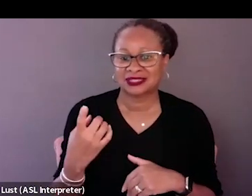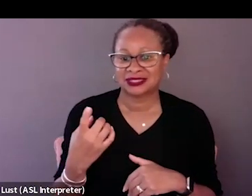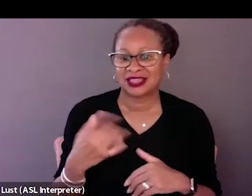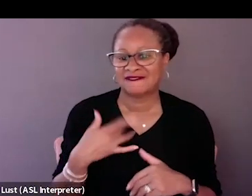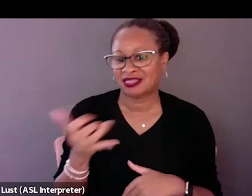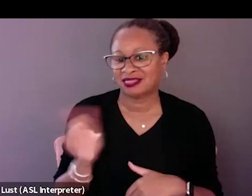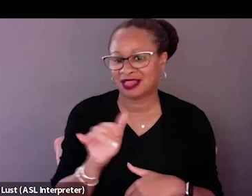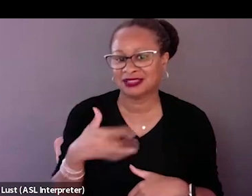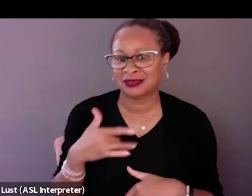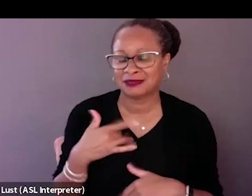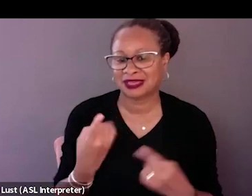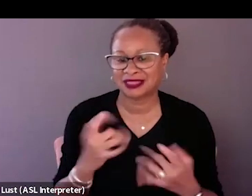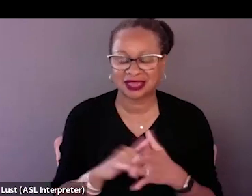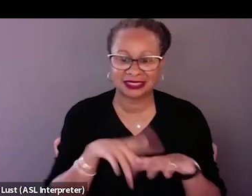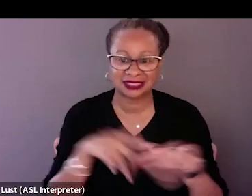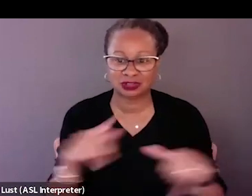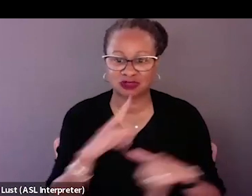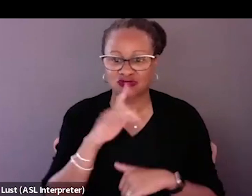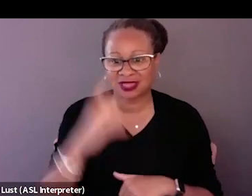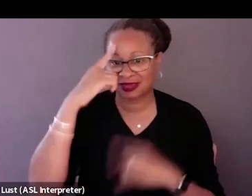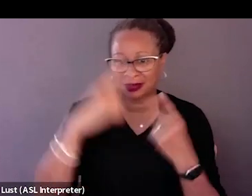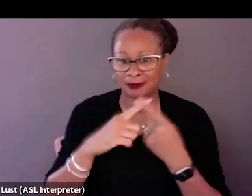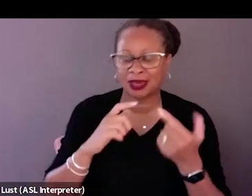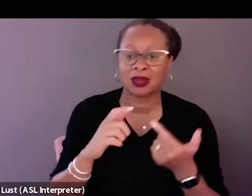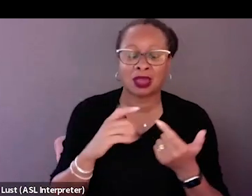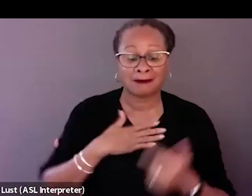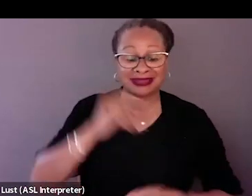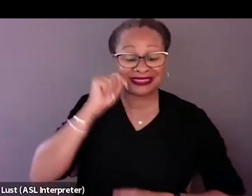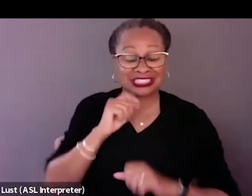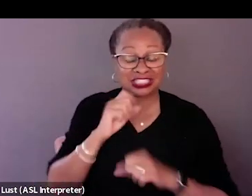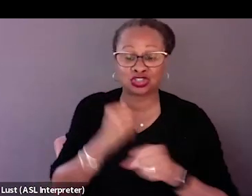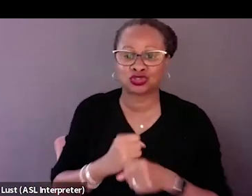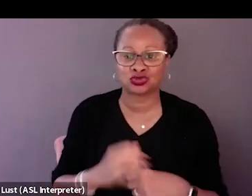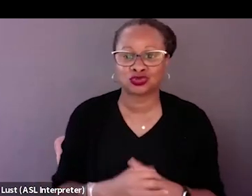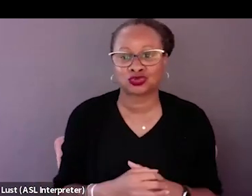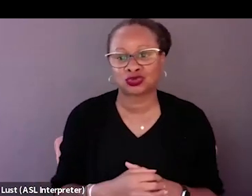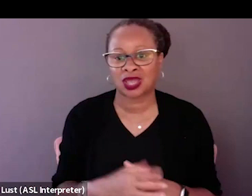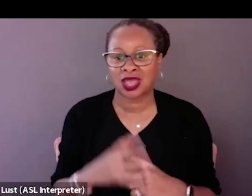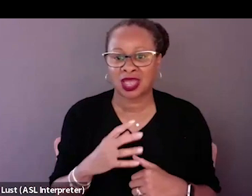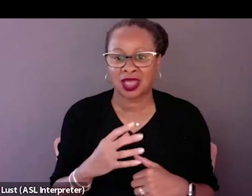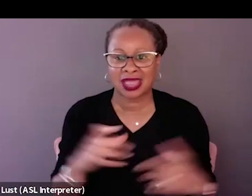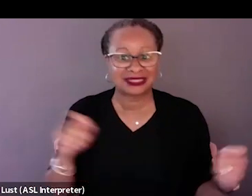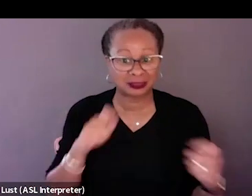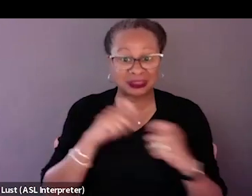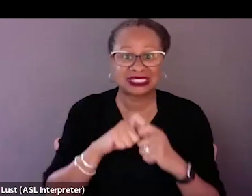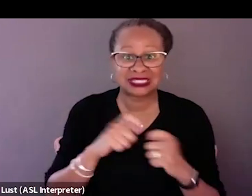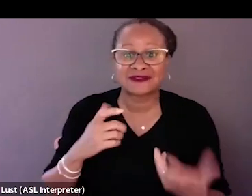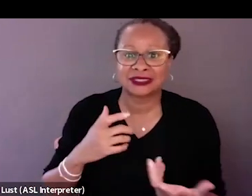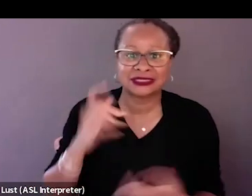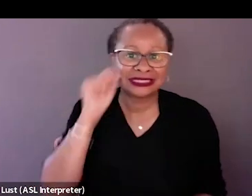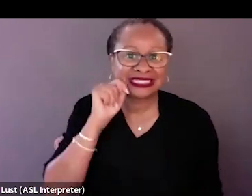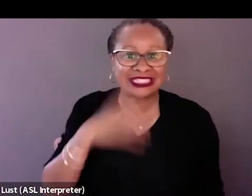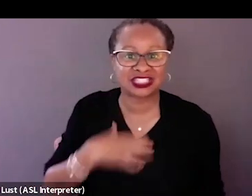was simultaneously really thinking about adolescence and how, you know, and in particular teen desire, or things like having